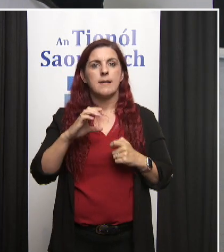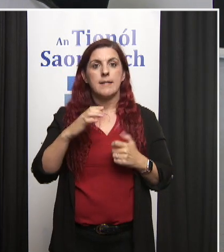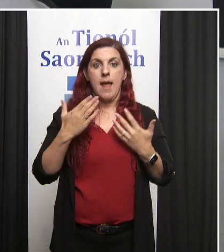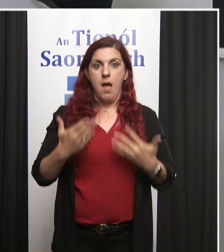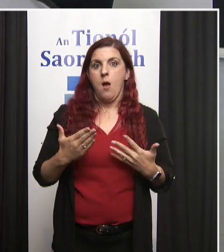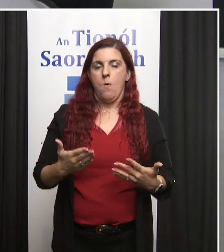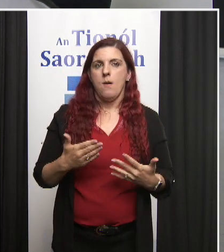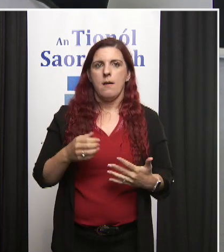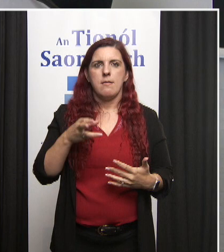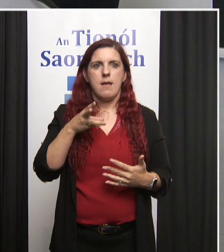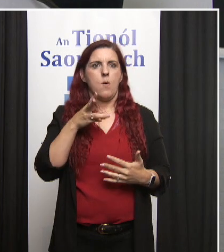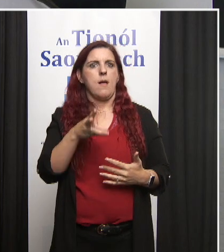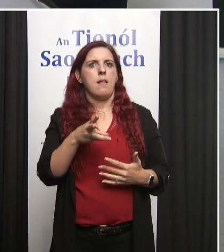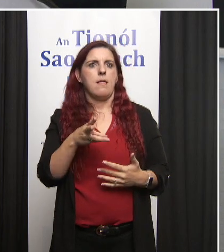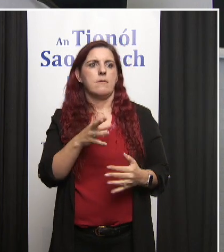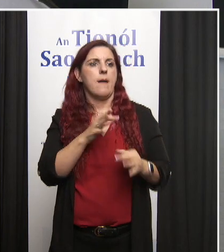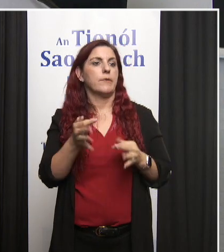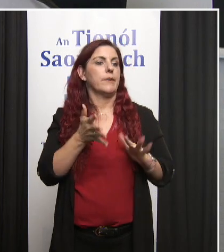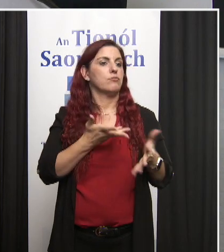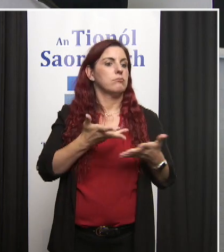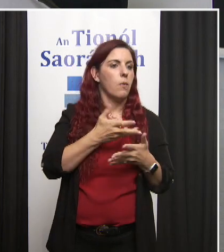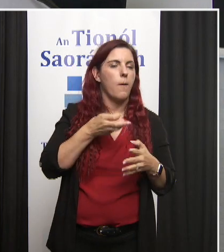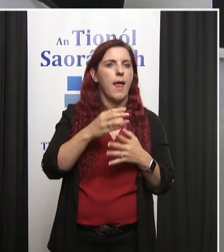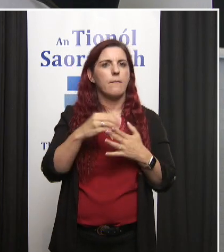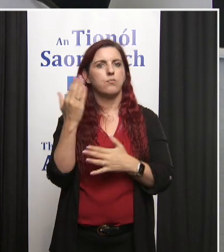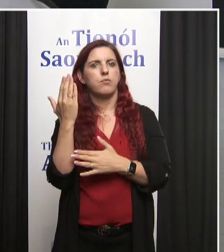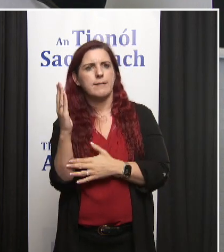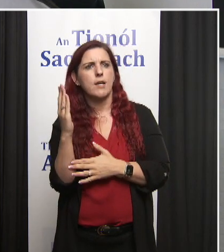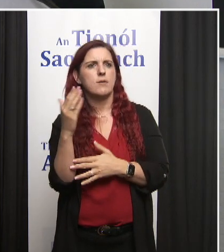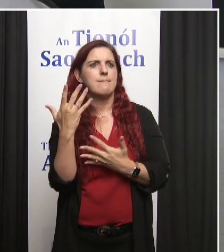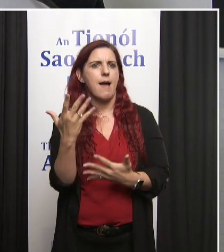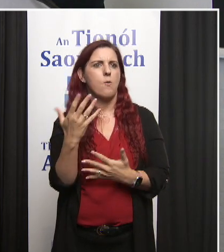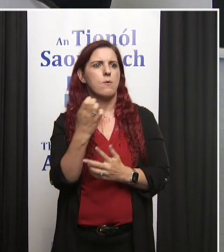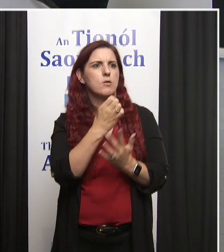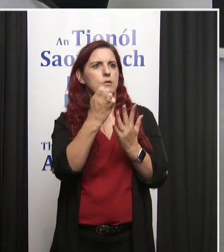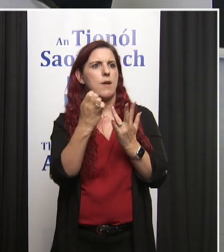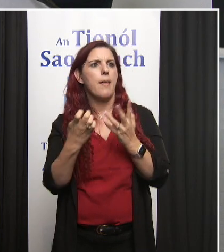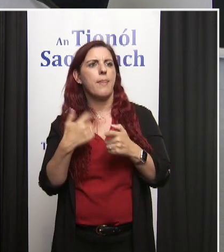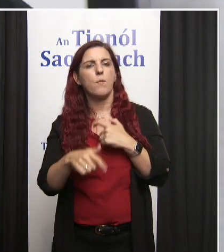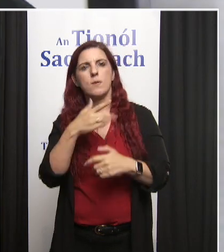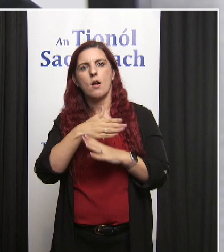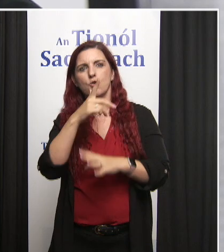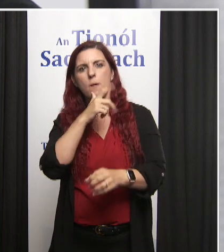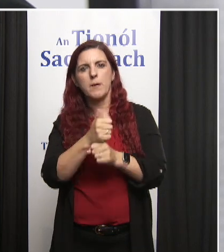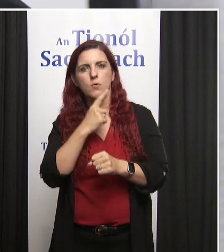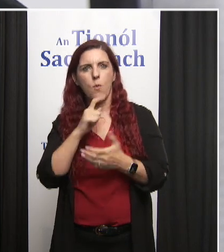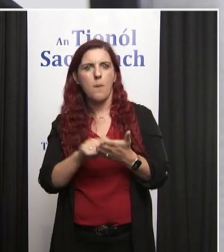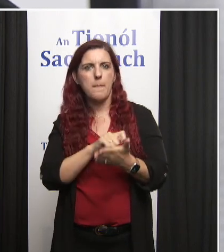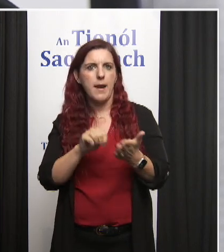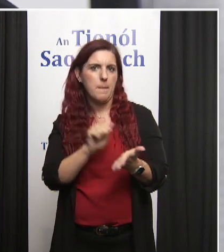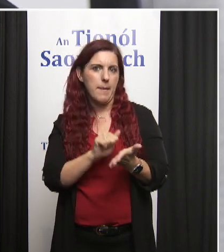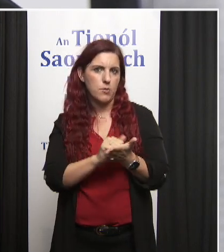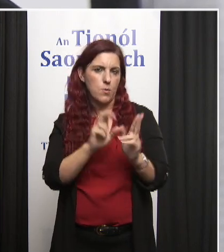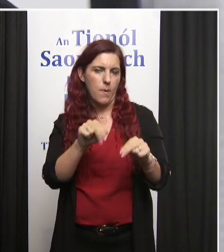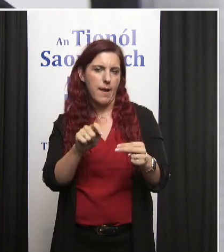afternoon, following the presentations, will speak about how you would like the ballot paper to be shaped so you can vote on it